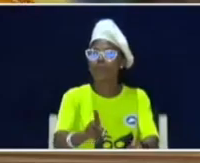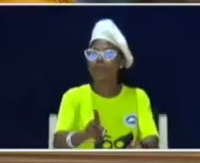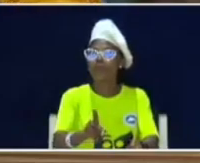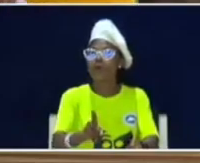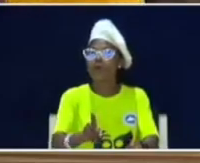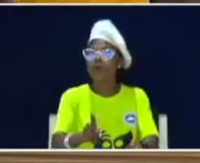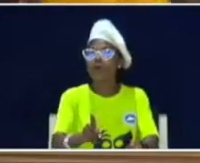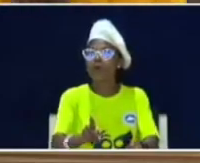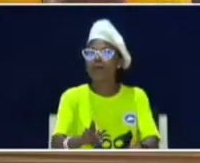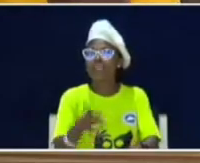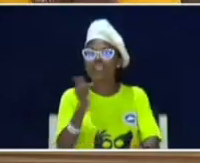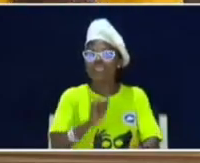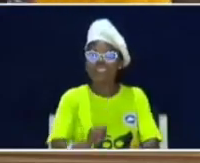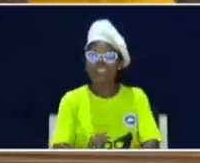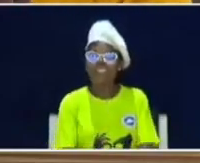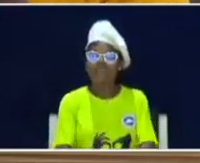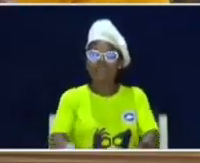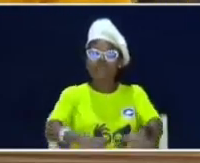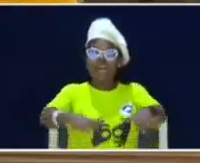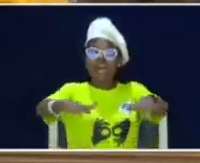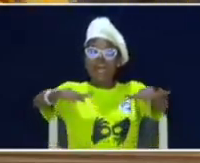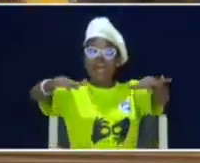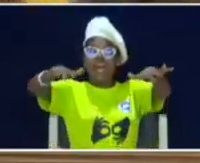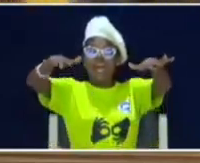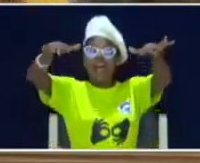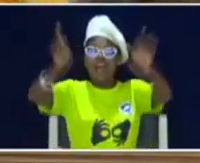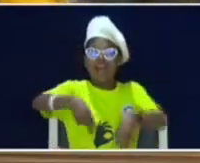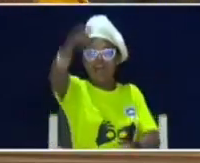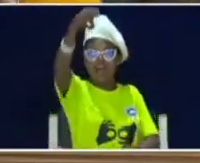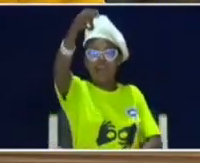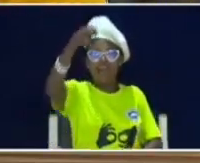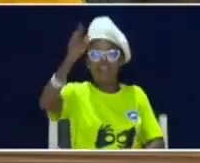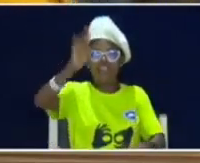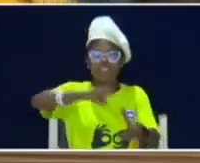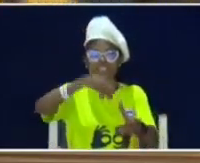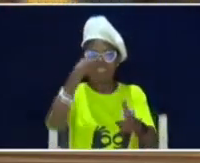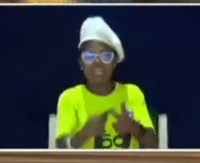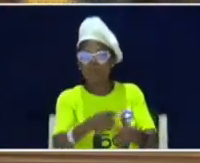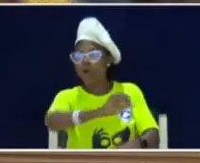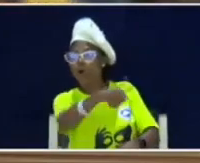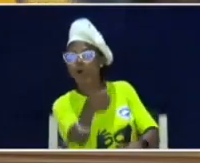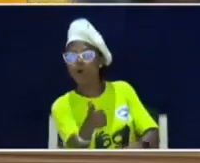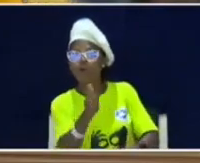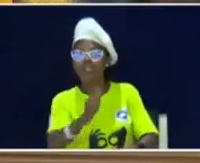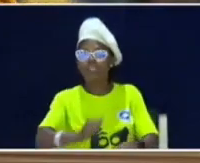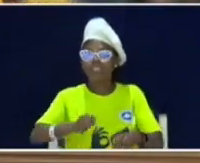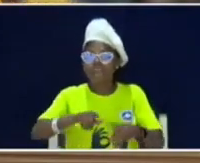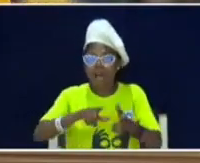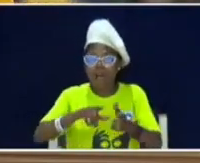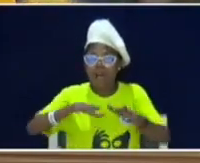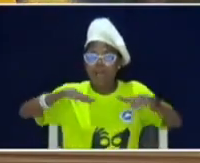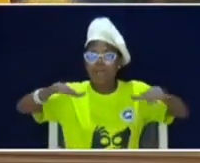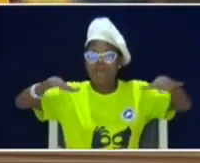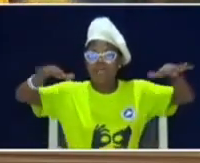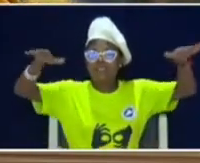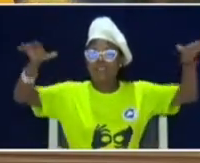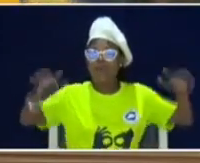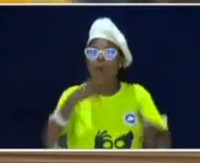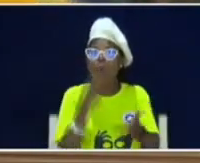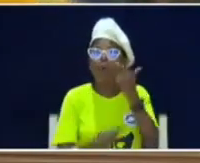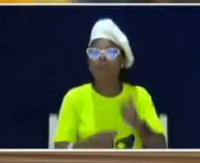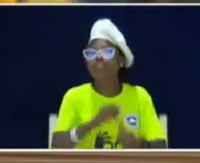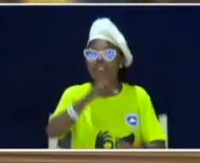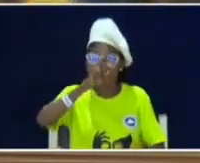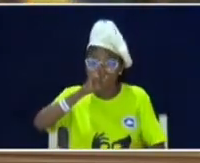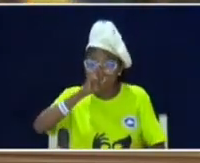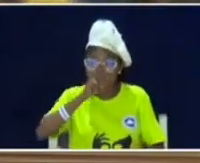it flies higher than other birds. That is, when other birds are flying, what an eagle does is